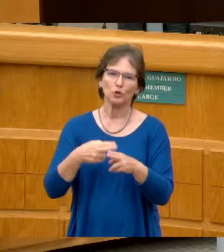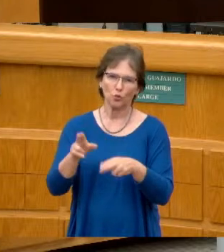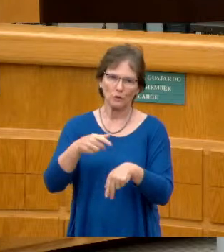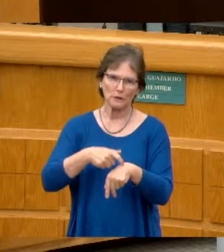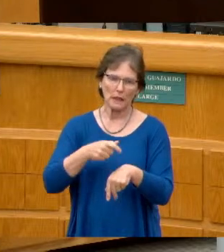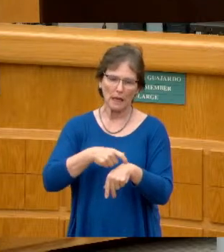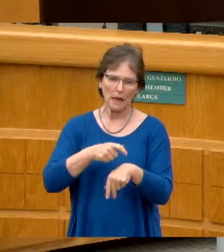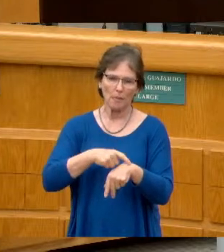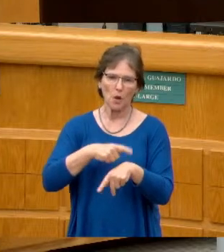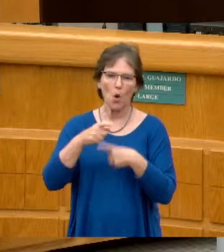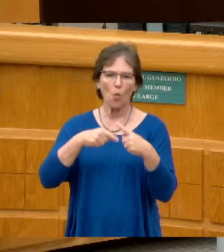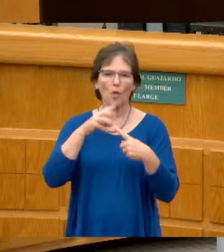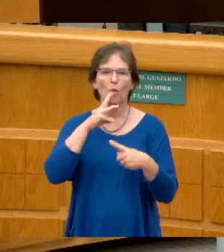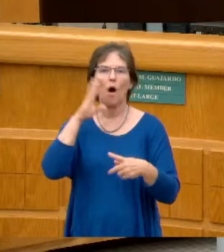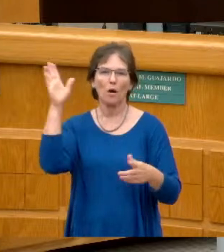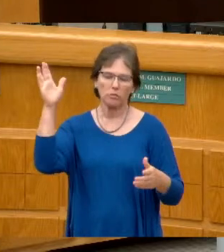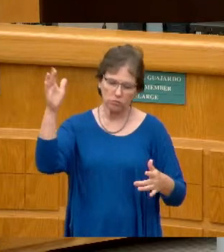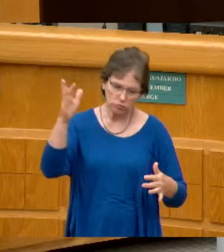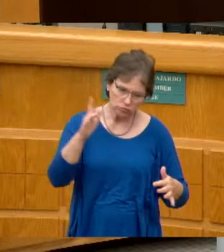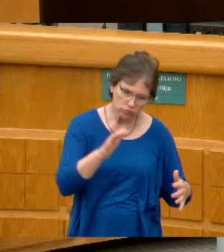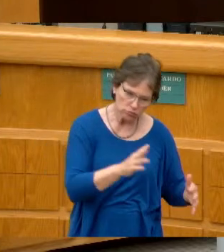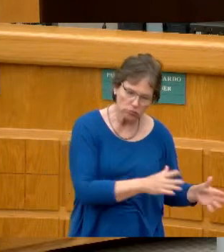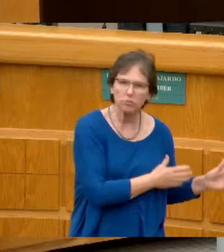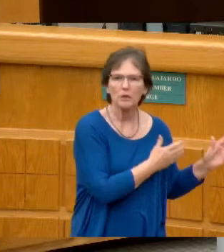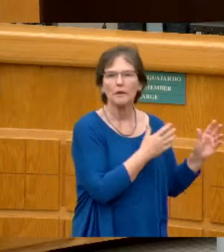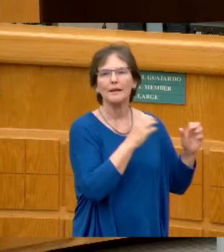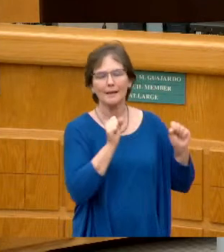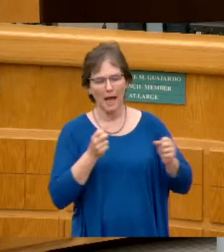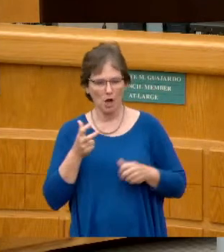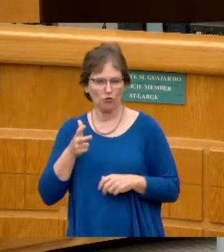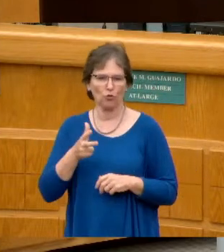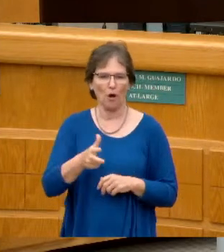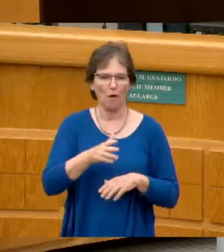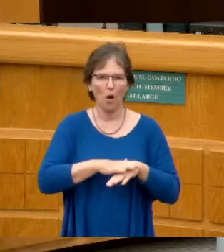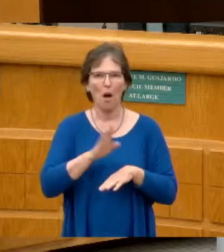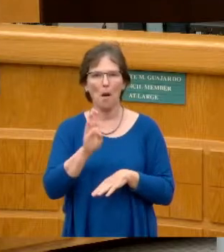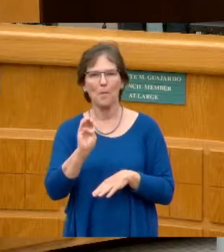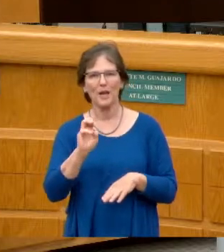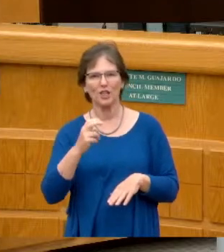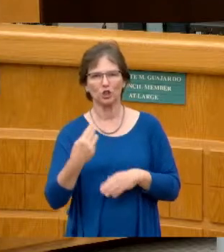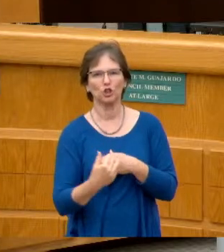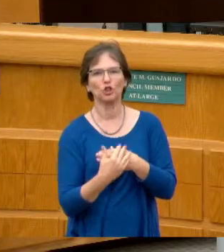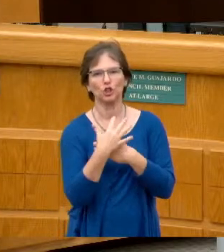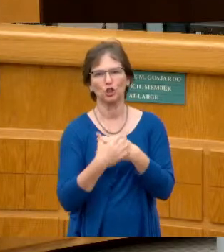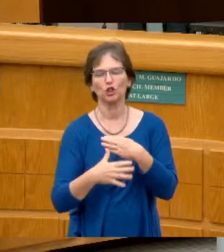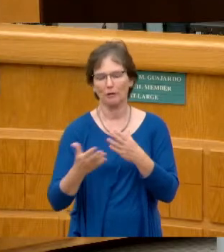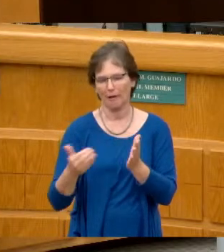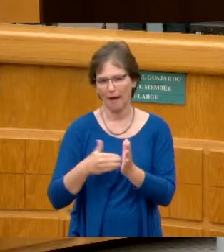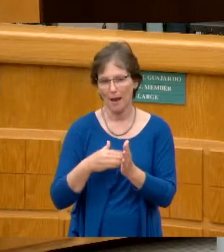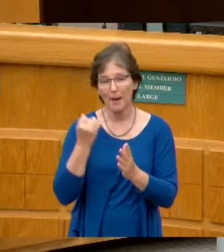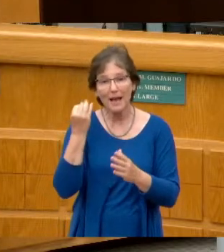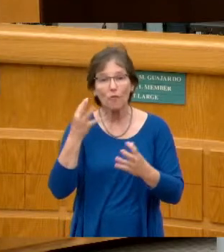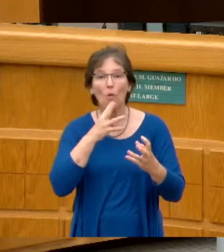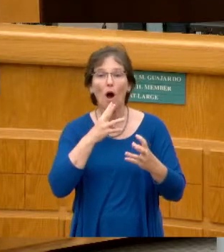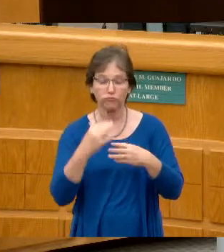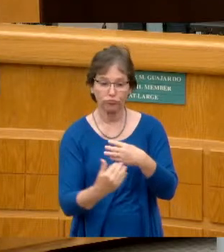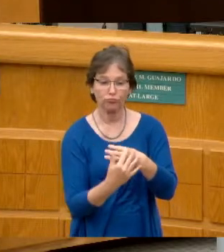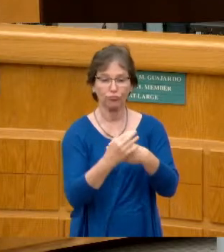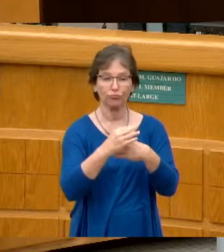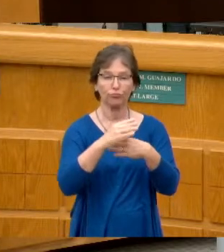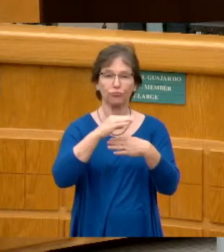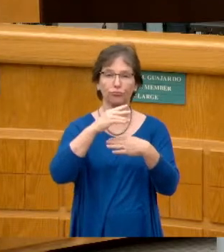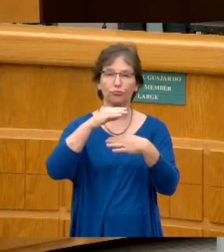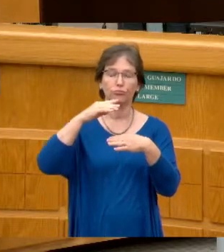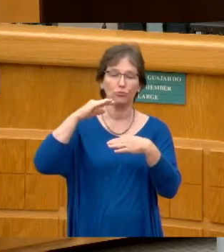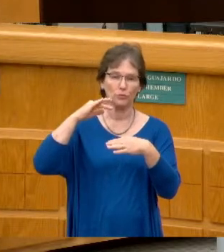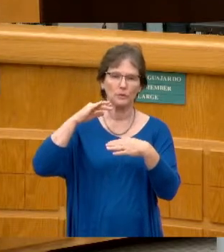situation very closely. And so I'm in contact with coastal parks, and if we need to restrict vehicles for a very short time because the